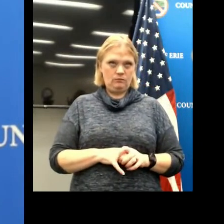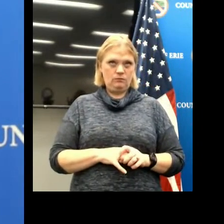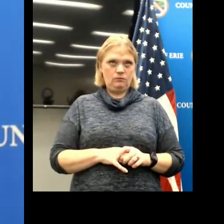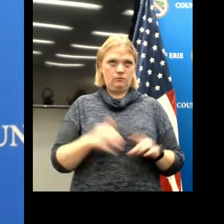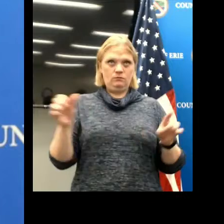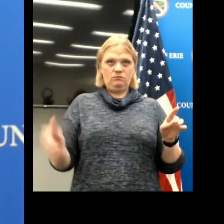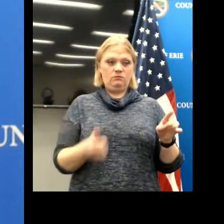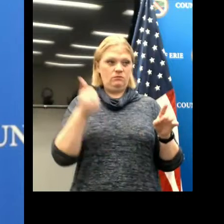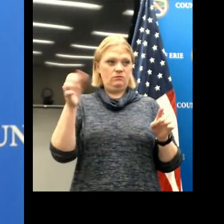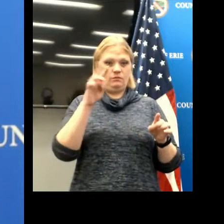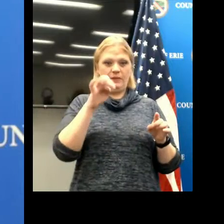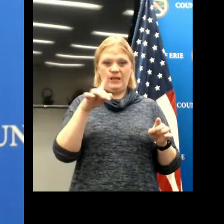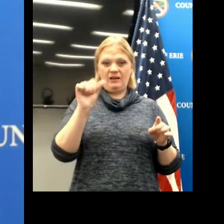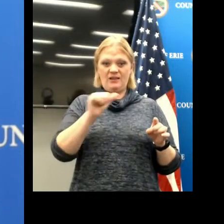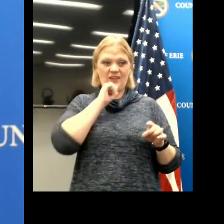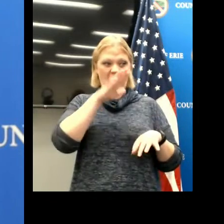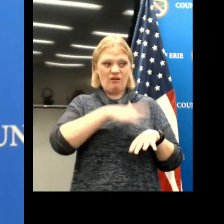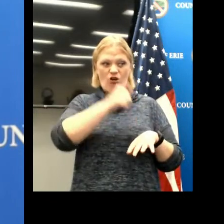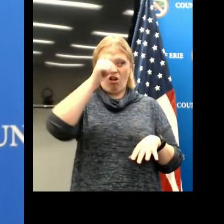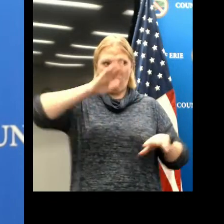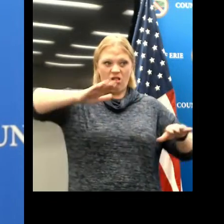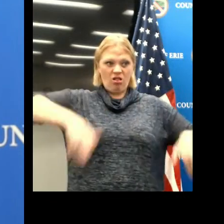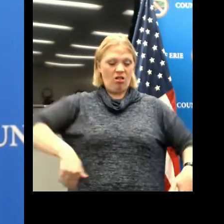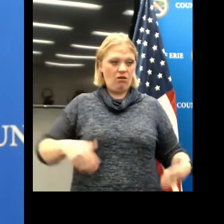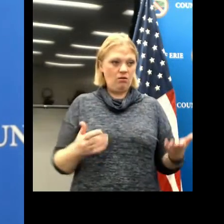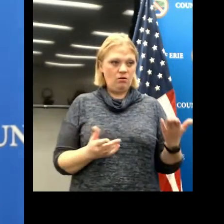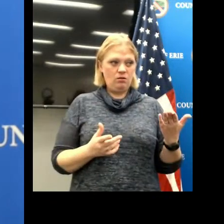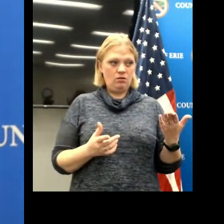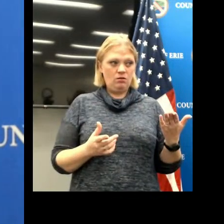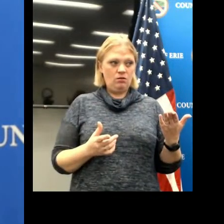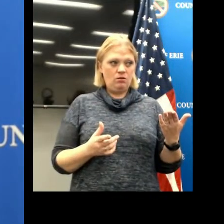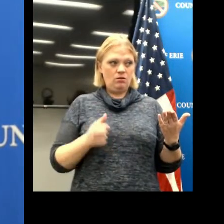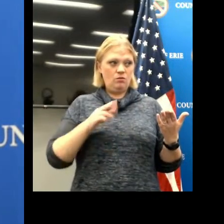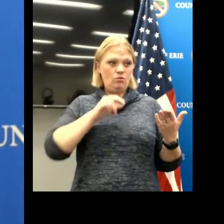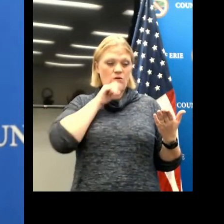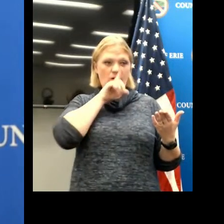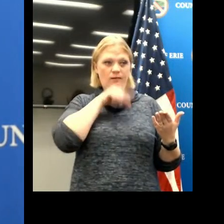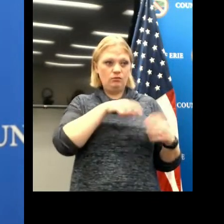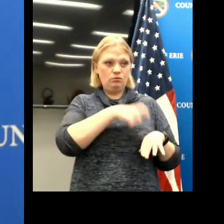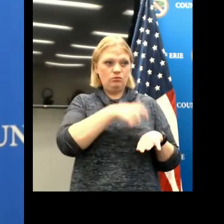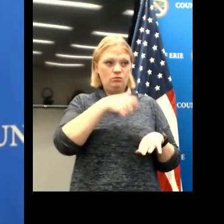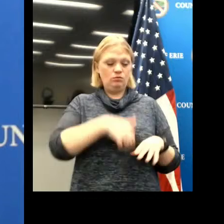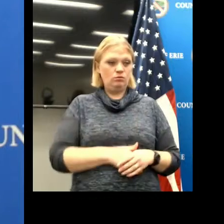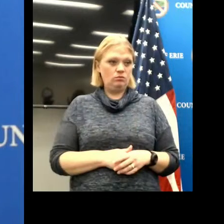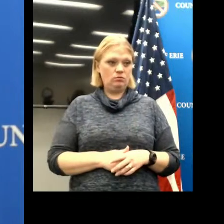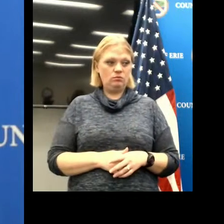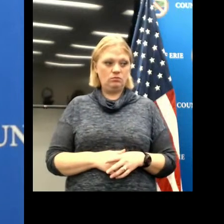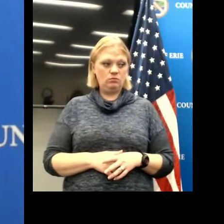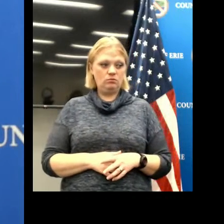Any other media that I did not call on or did not answer in time earlier?